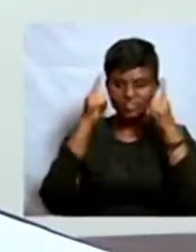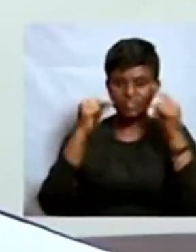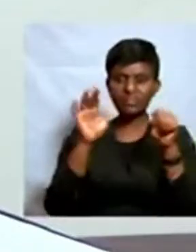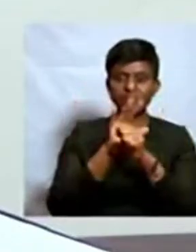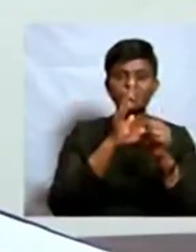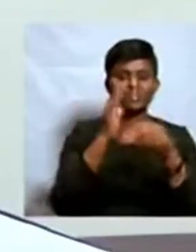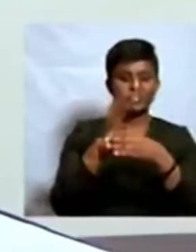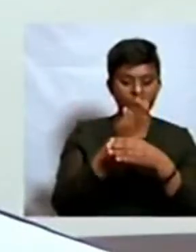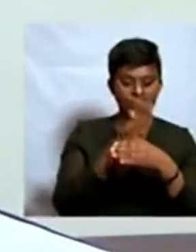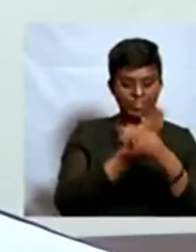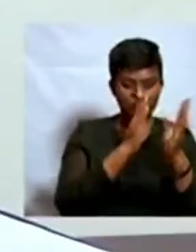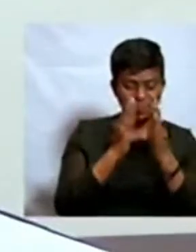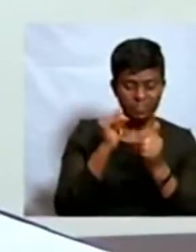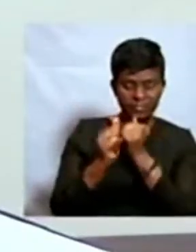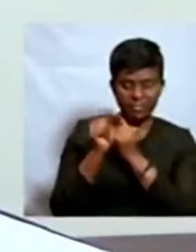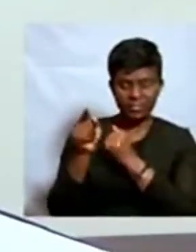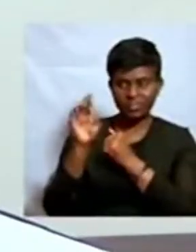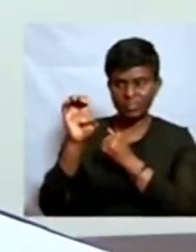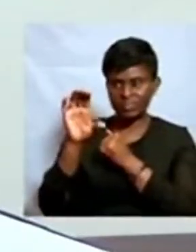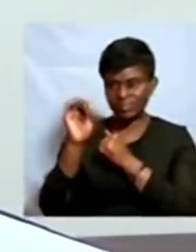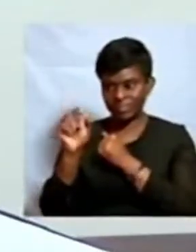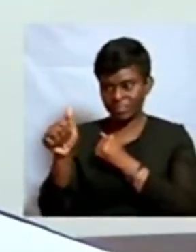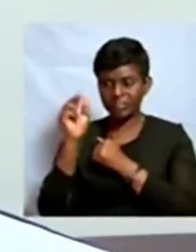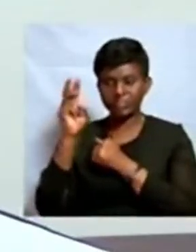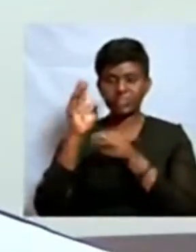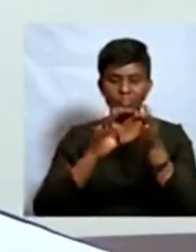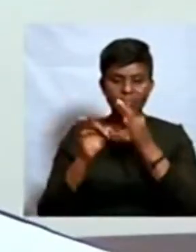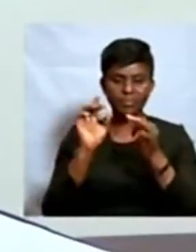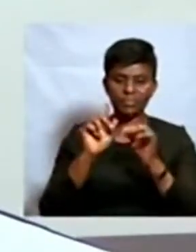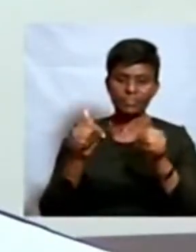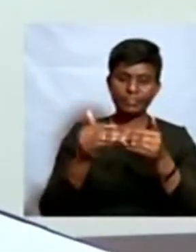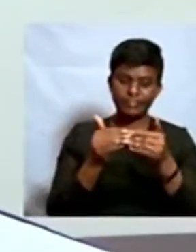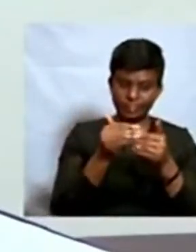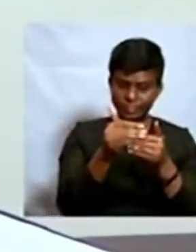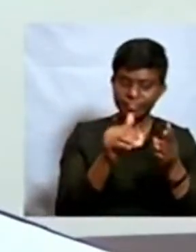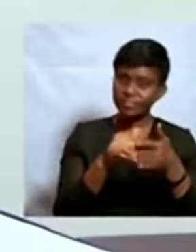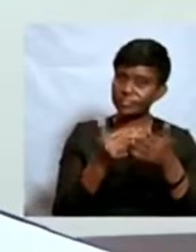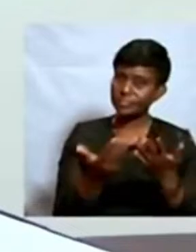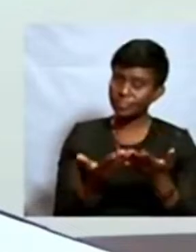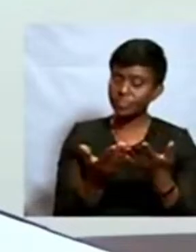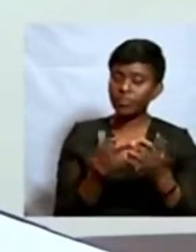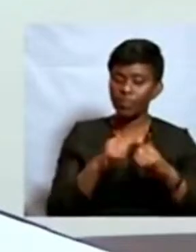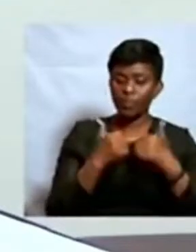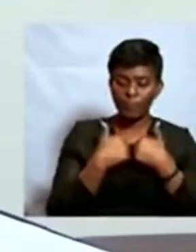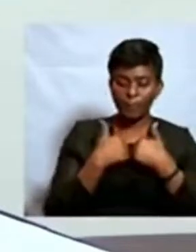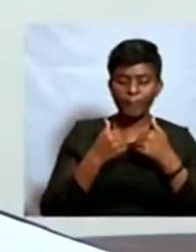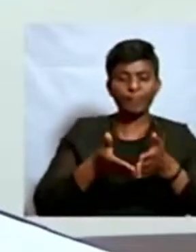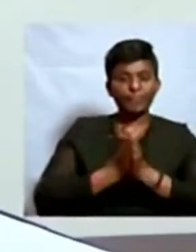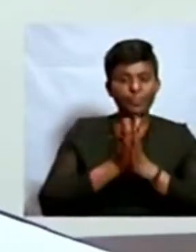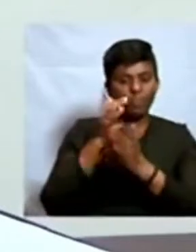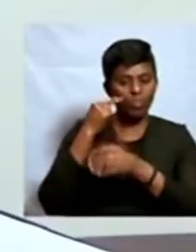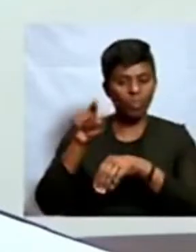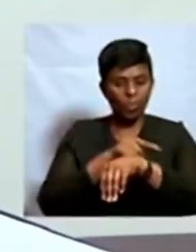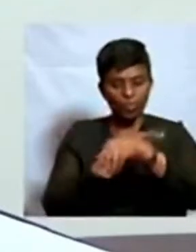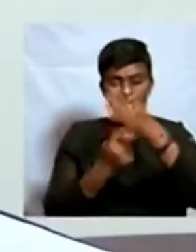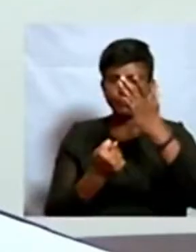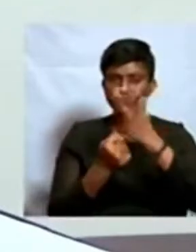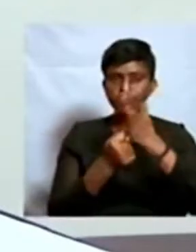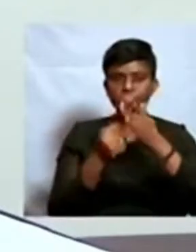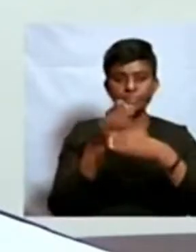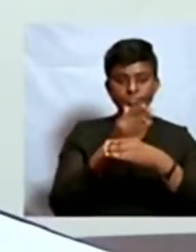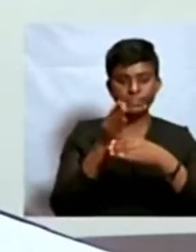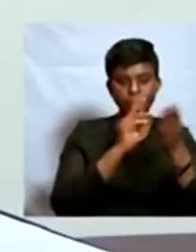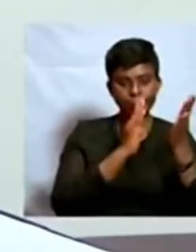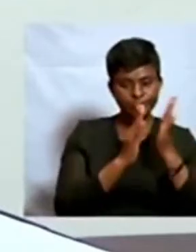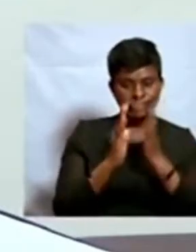business plan, which the CEO will explain in terms of where they are going. We have requested for a long-term business plan that